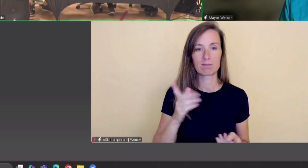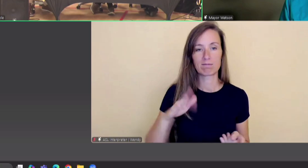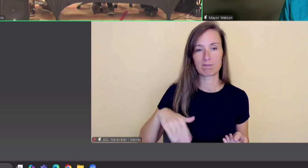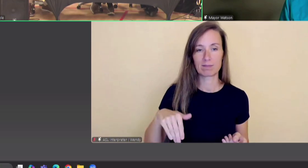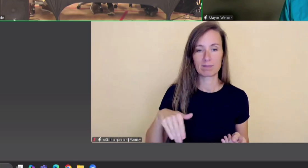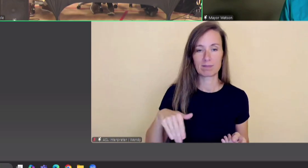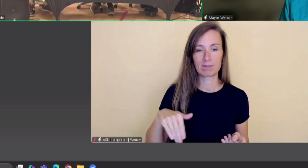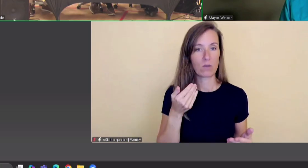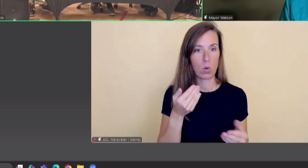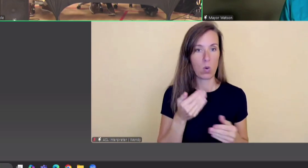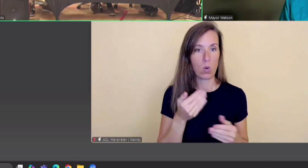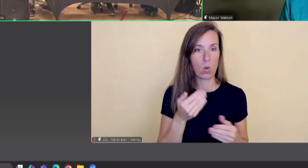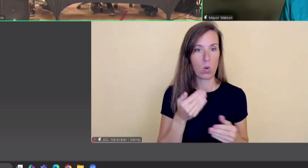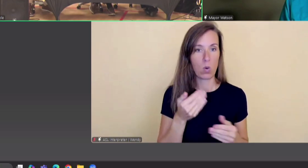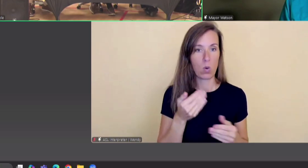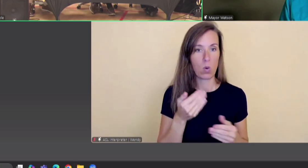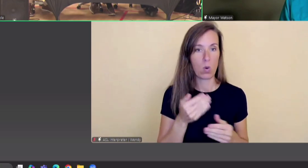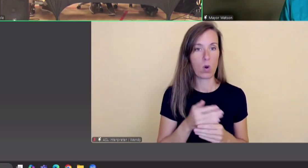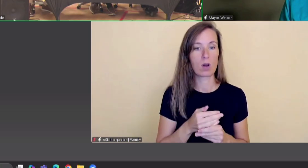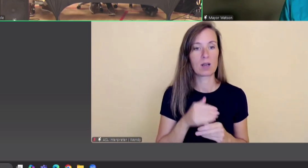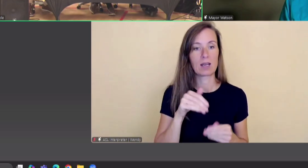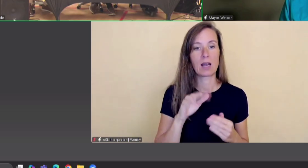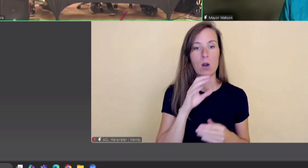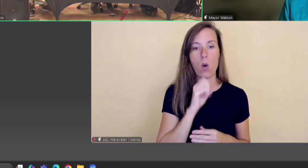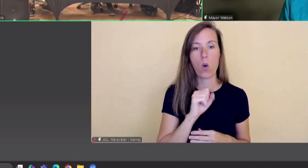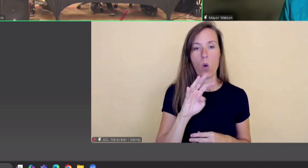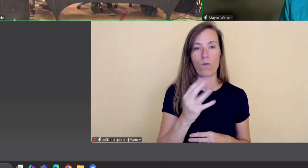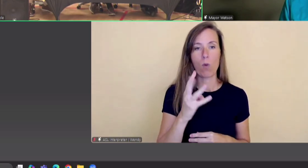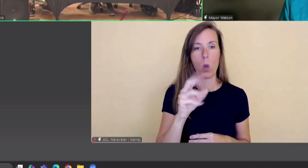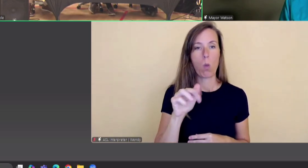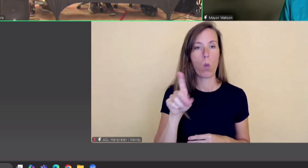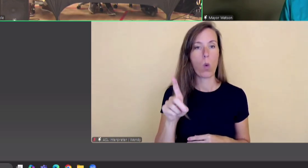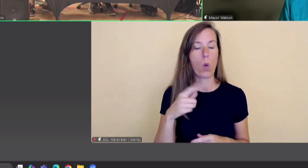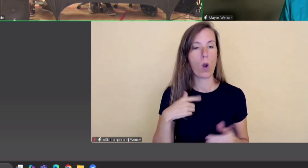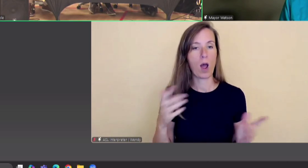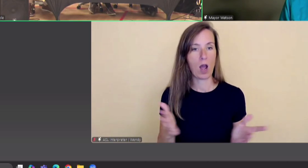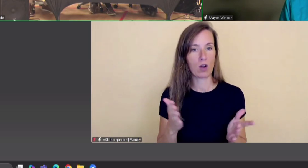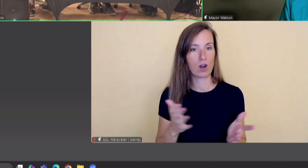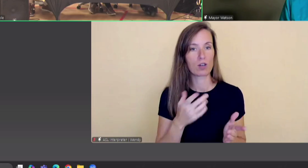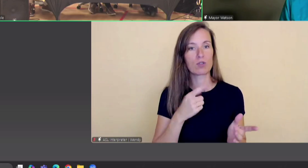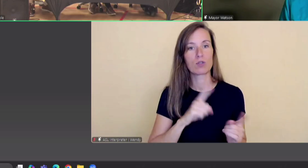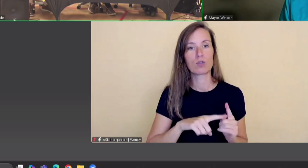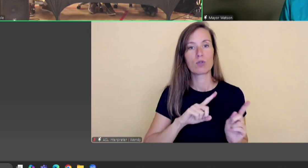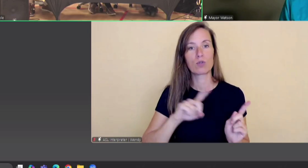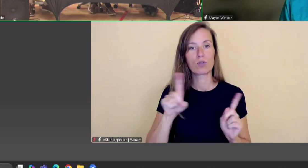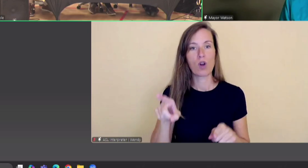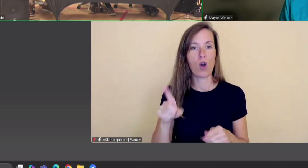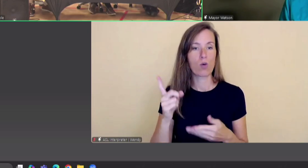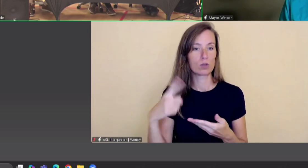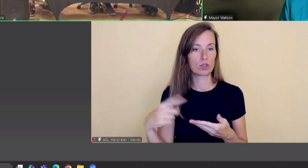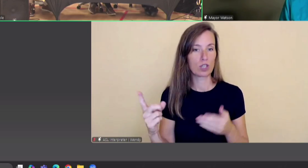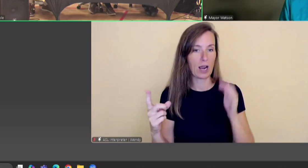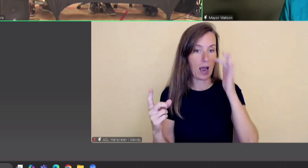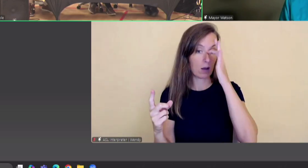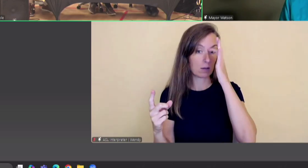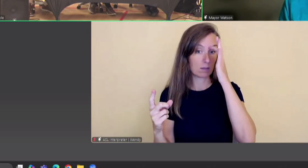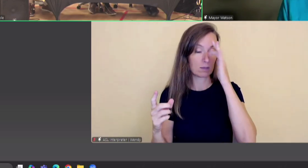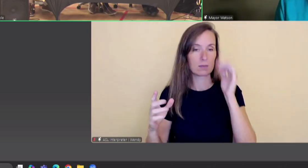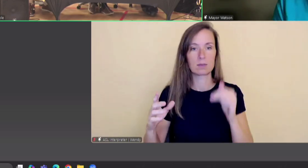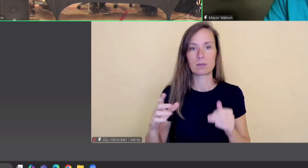Boyd Park in the Old Fourth Ward, I do encourage you to go check out our latest and greatest park.